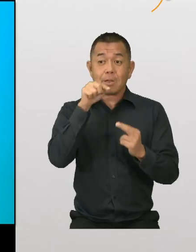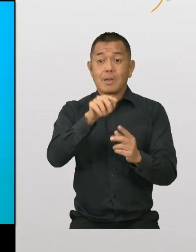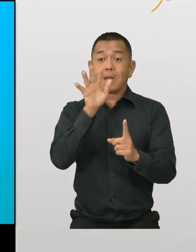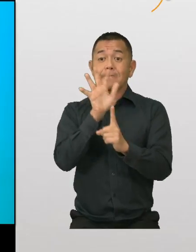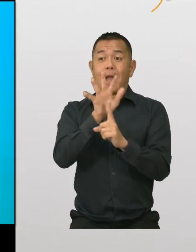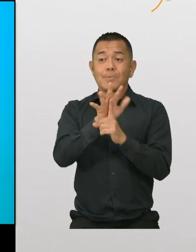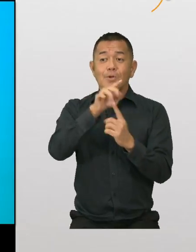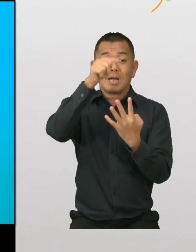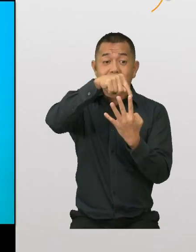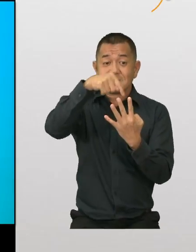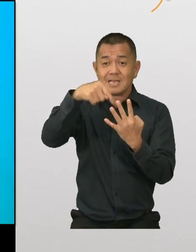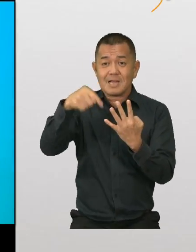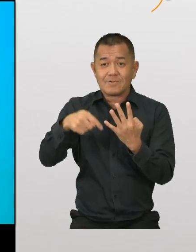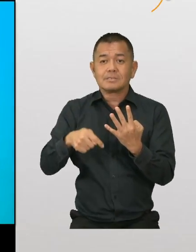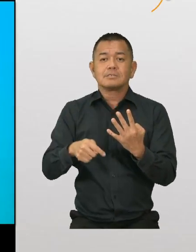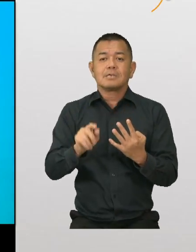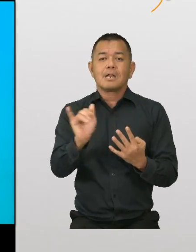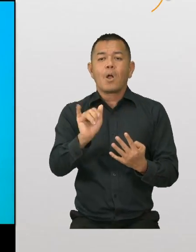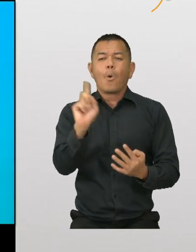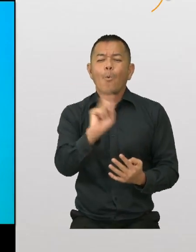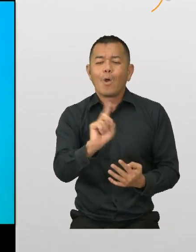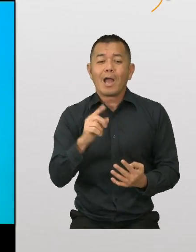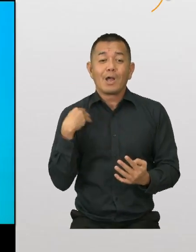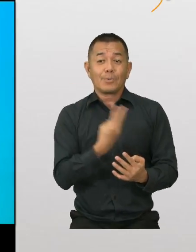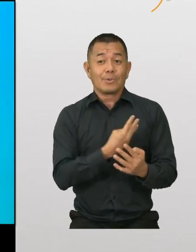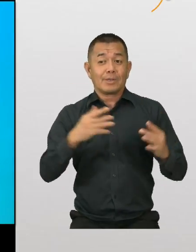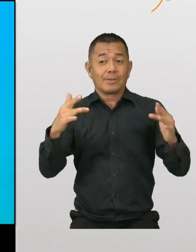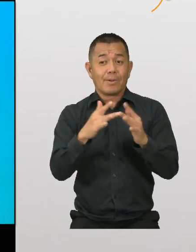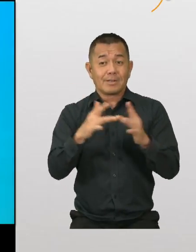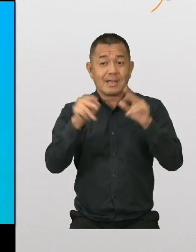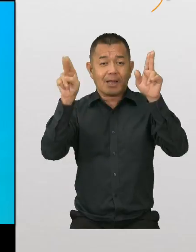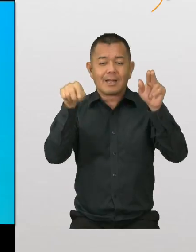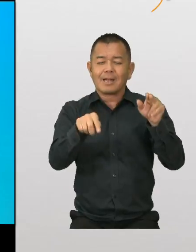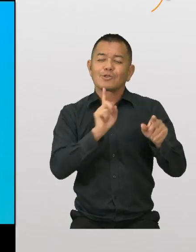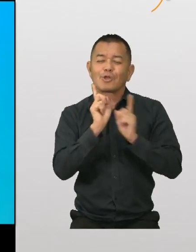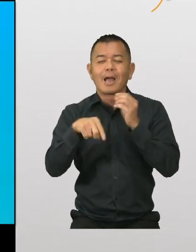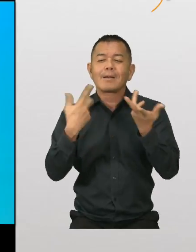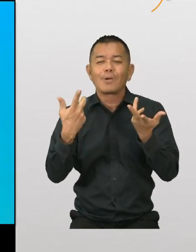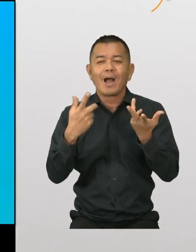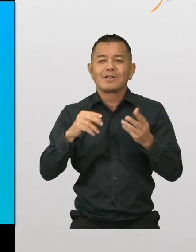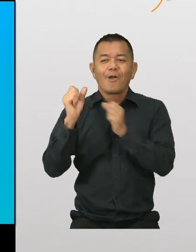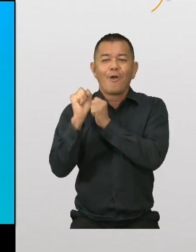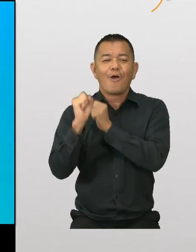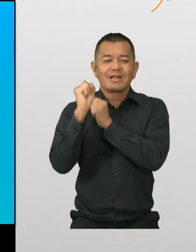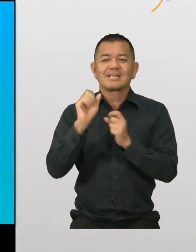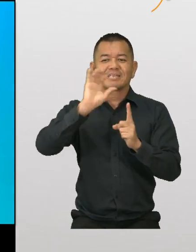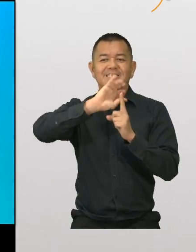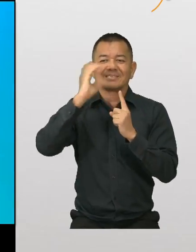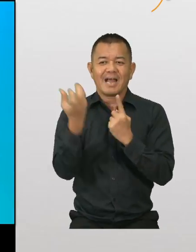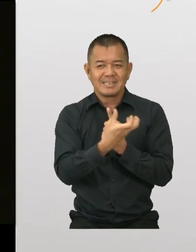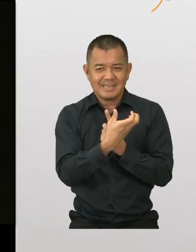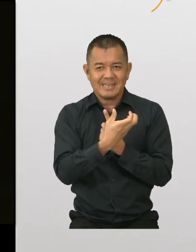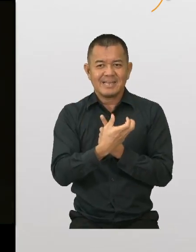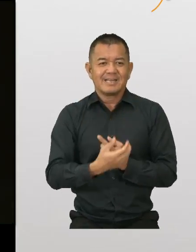popular. And from here, there are many touching stories, and they happen at the hawker centers which